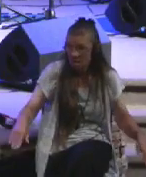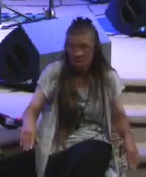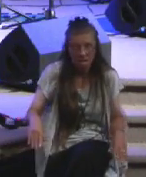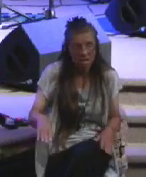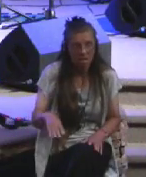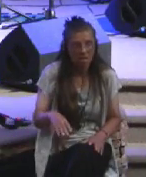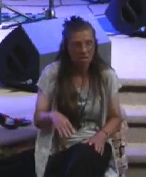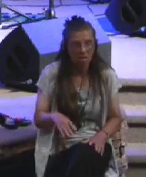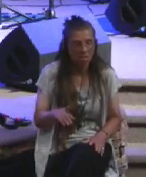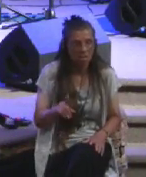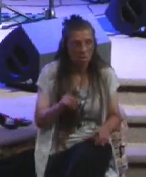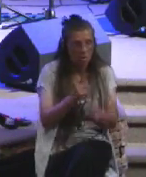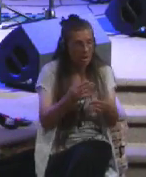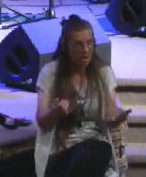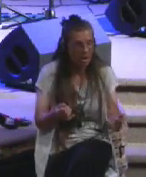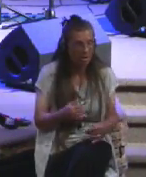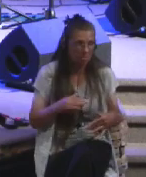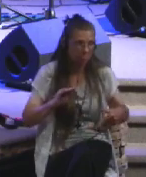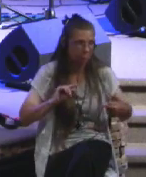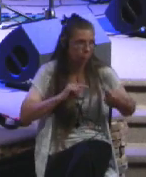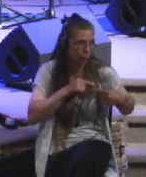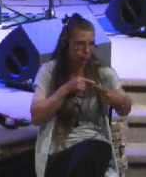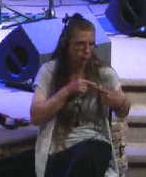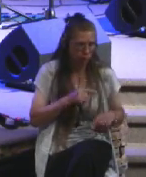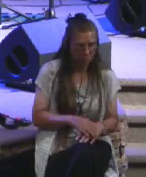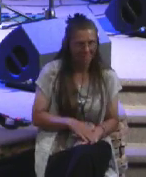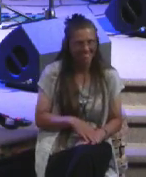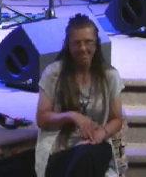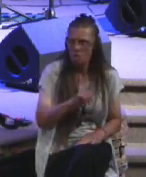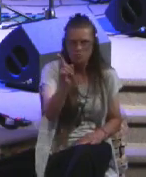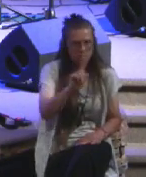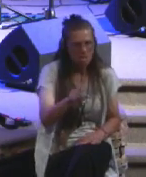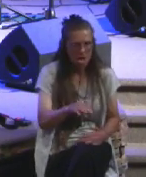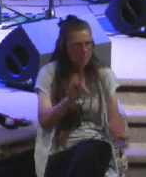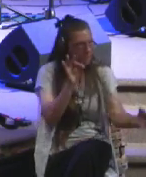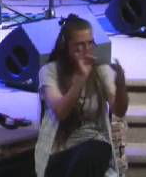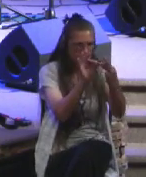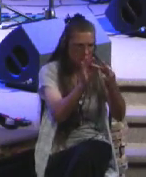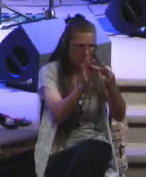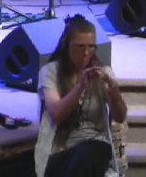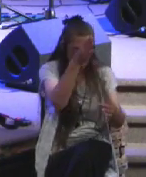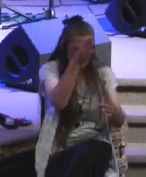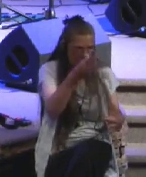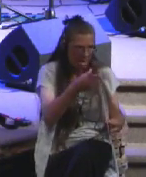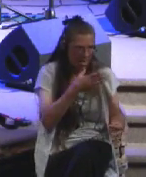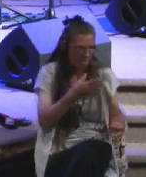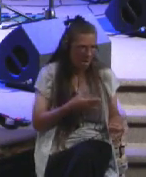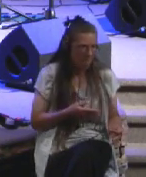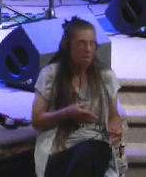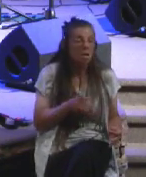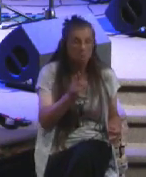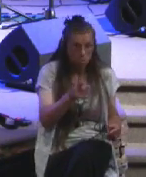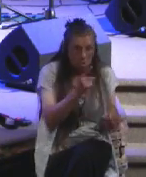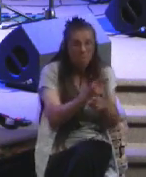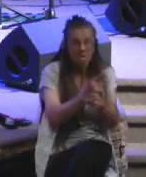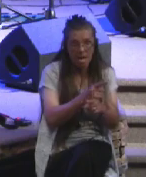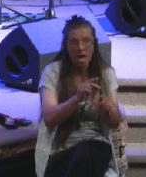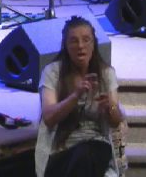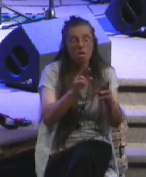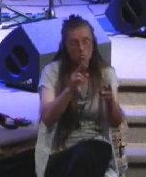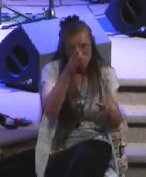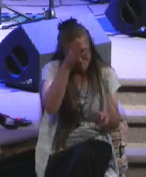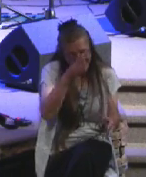It'll hurt your feelings. You'll never be a perfect parent. But you can be a righteous parent.